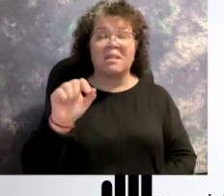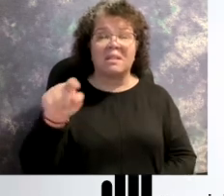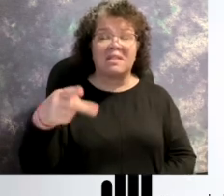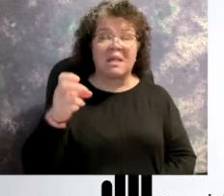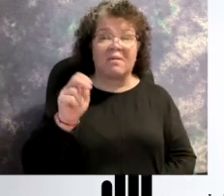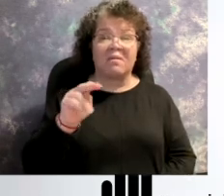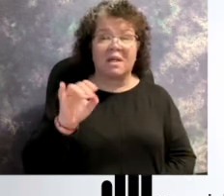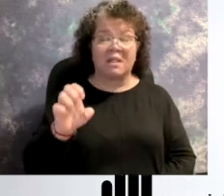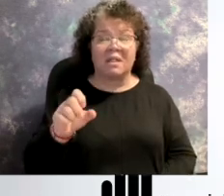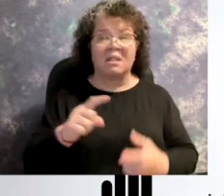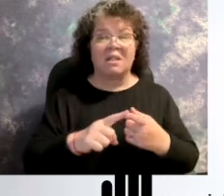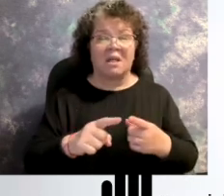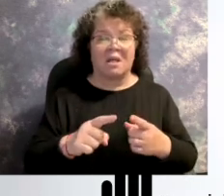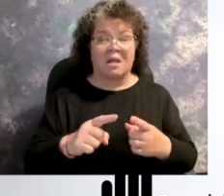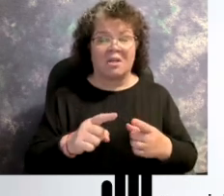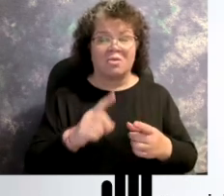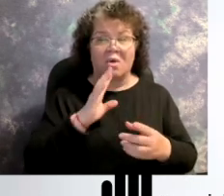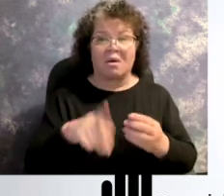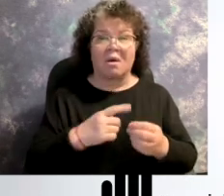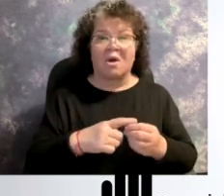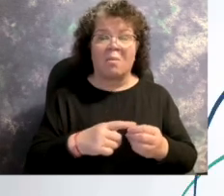reflection survey results from last month.